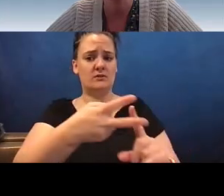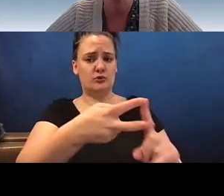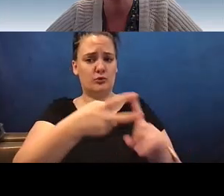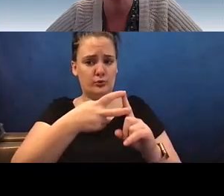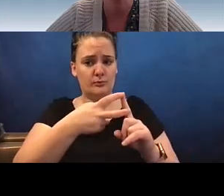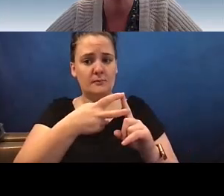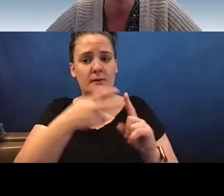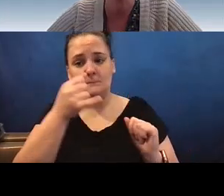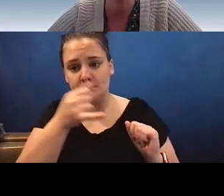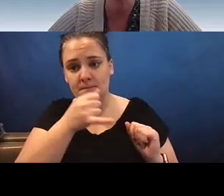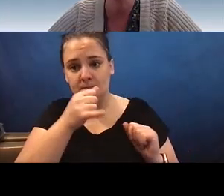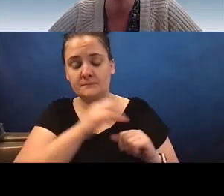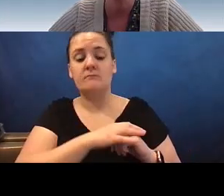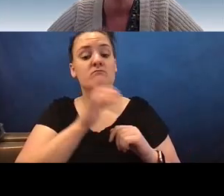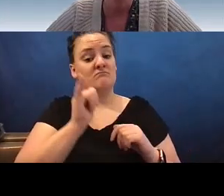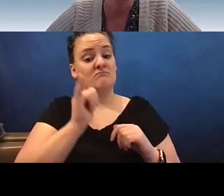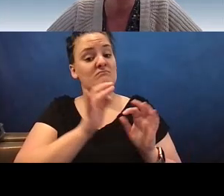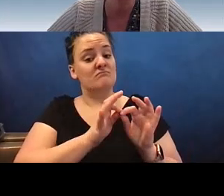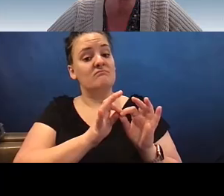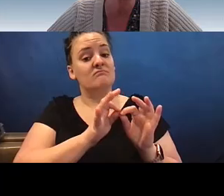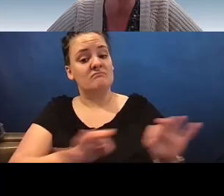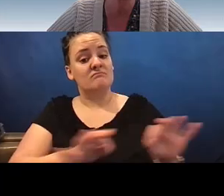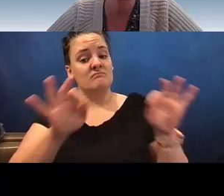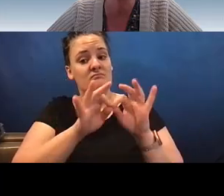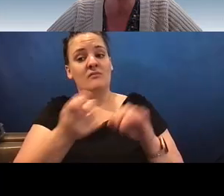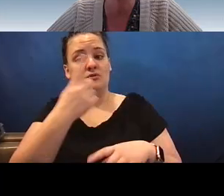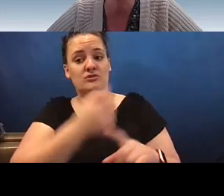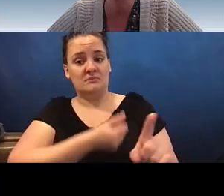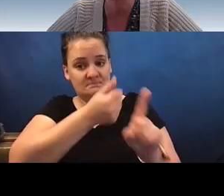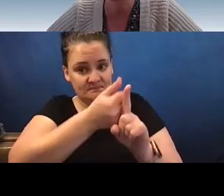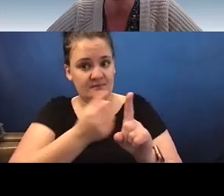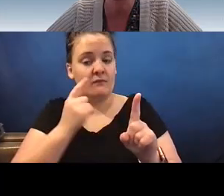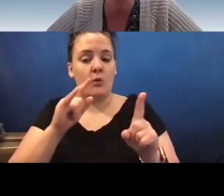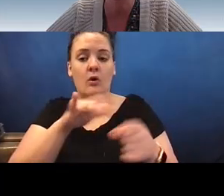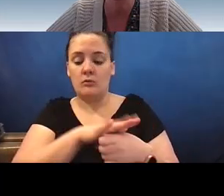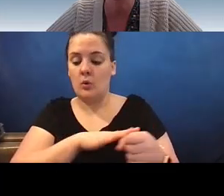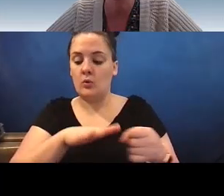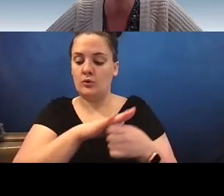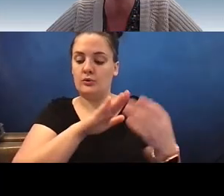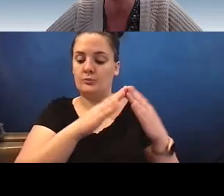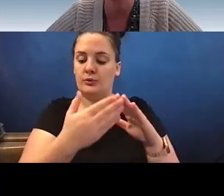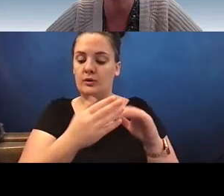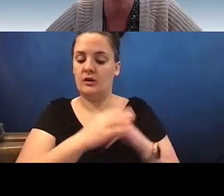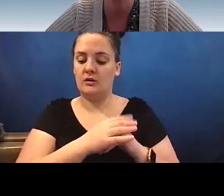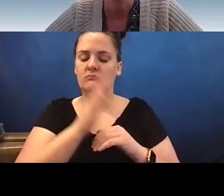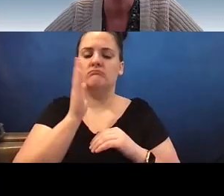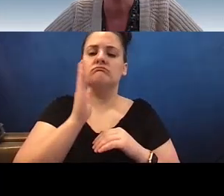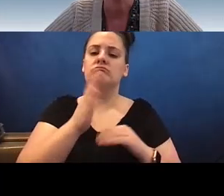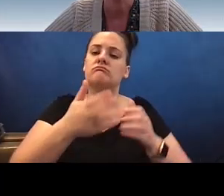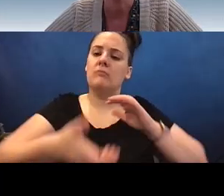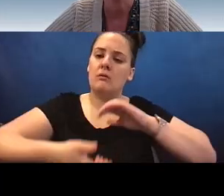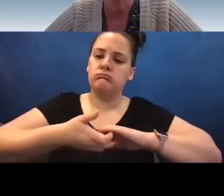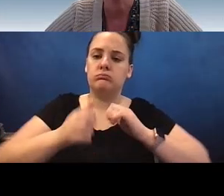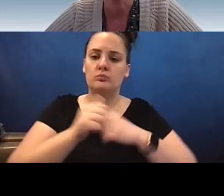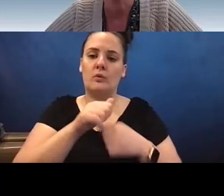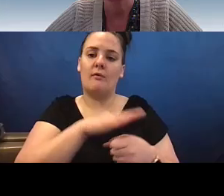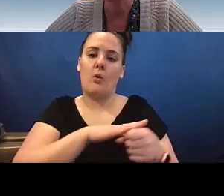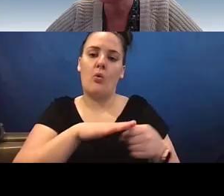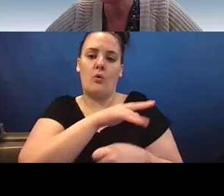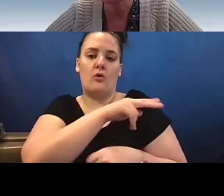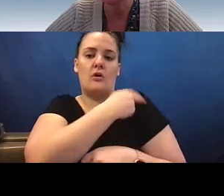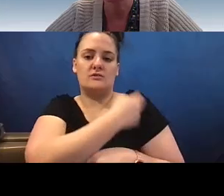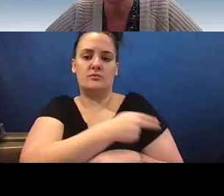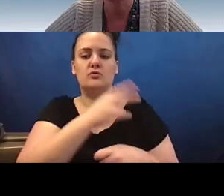investment, particularly to the local community. To better understand this, HCPF is going to work with our hospitals to increase transparency on the effects of